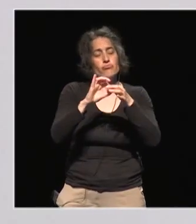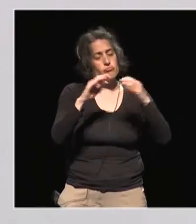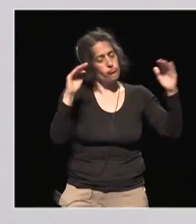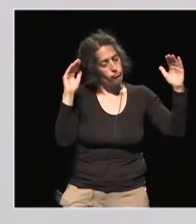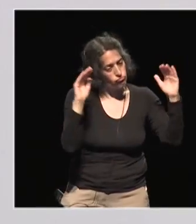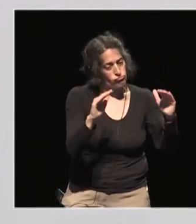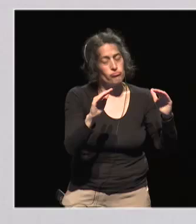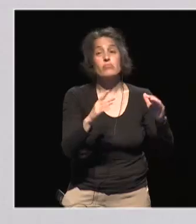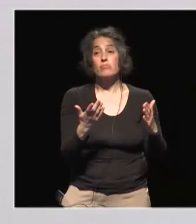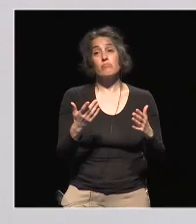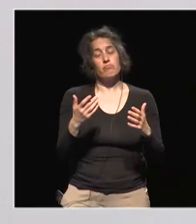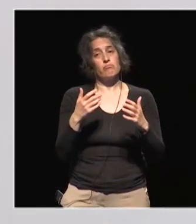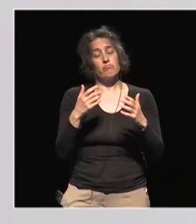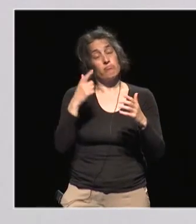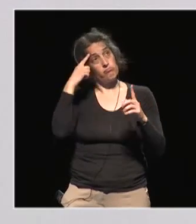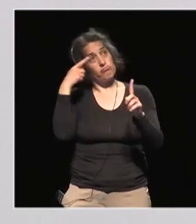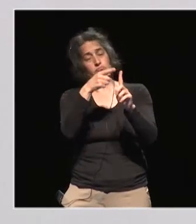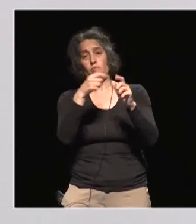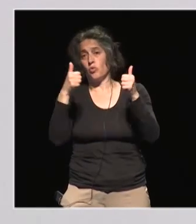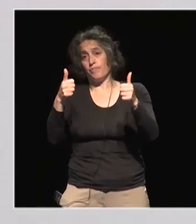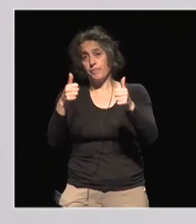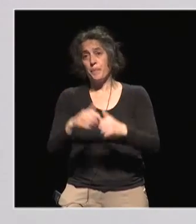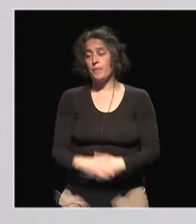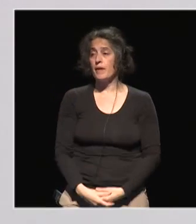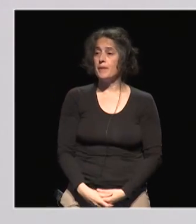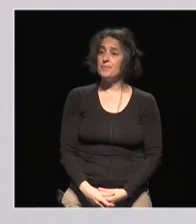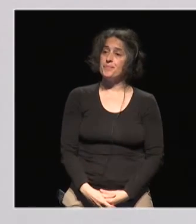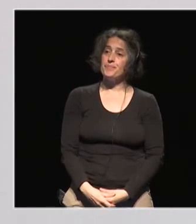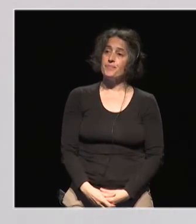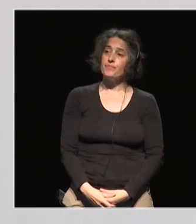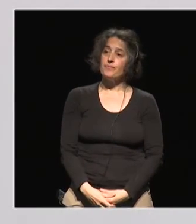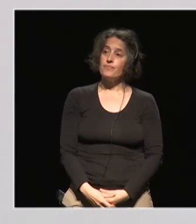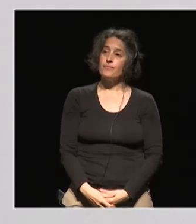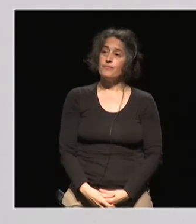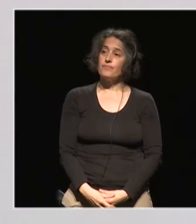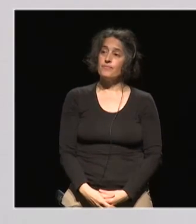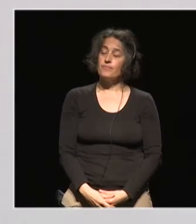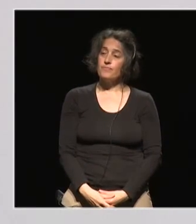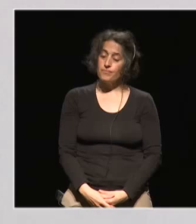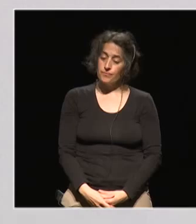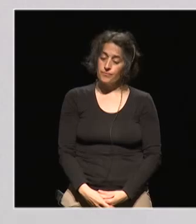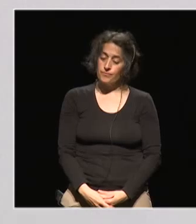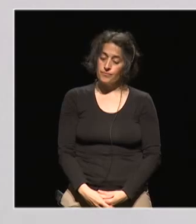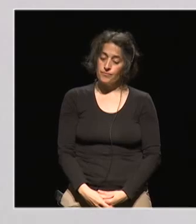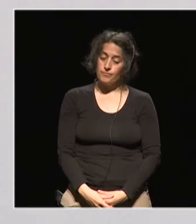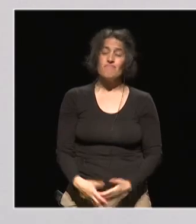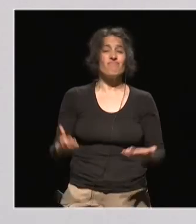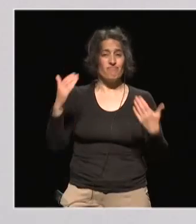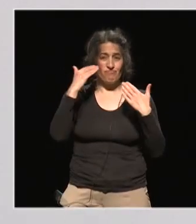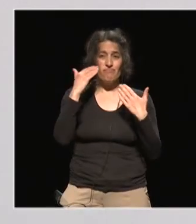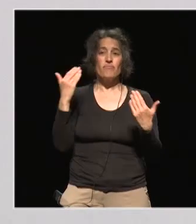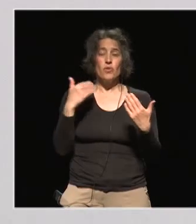Ethiopia in its context has tried to cope up with the conditionality. Of course, you know,